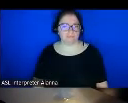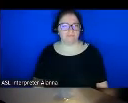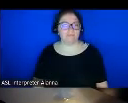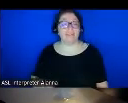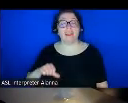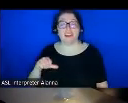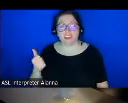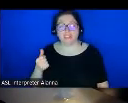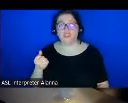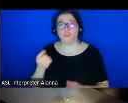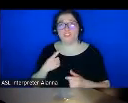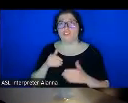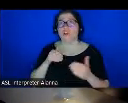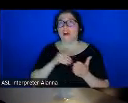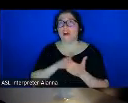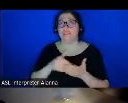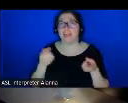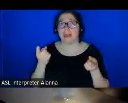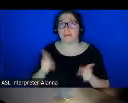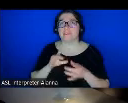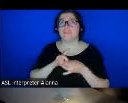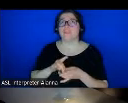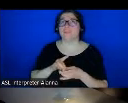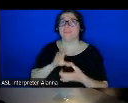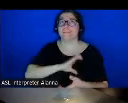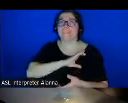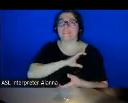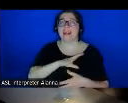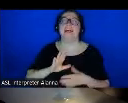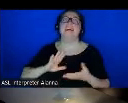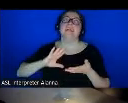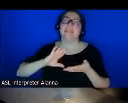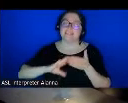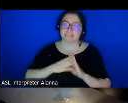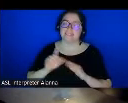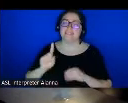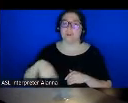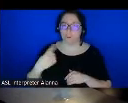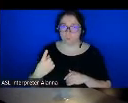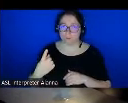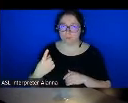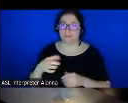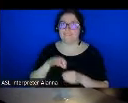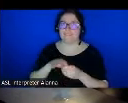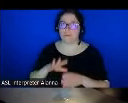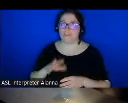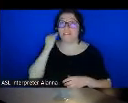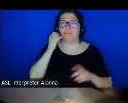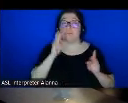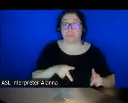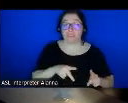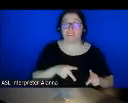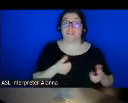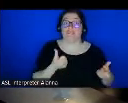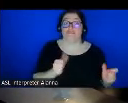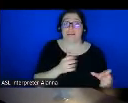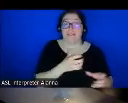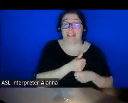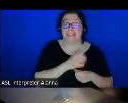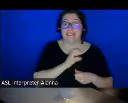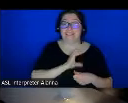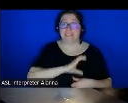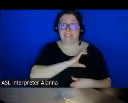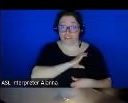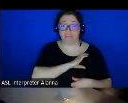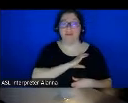I get asked um regarding city only voters who may be pursuing the U.S. um the city will provide upon request a